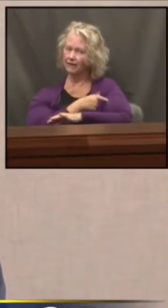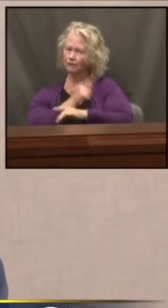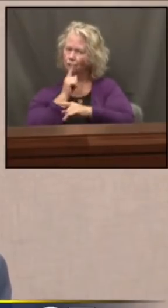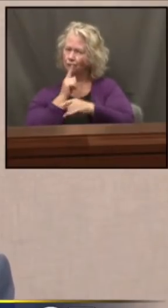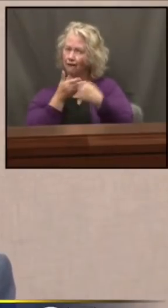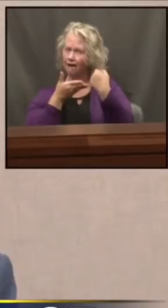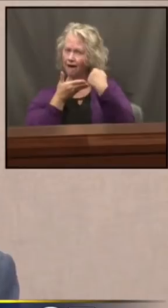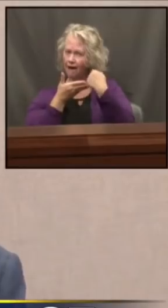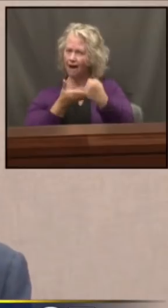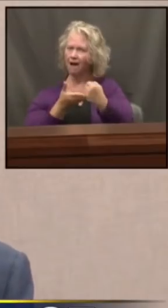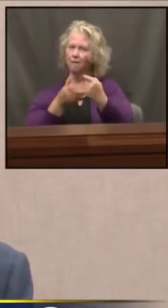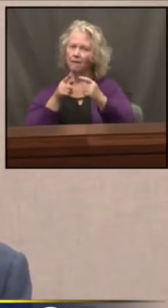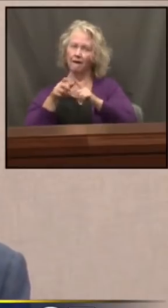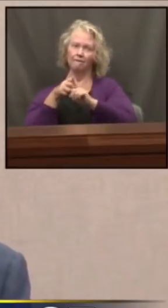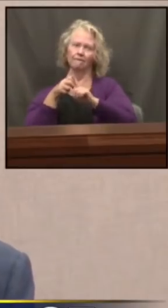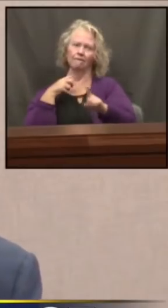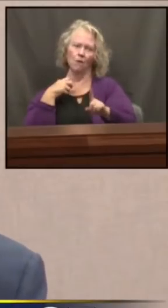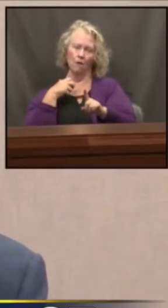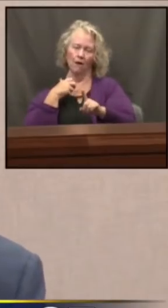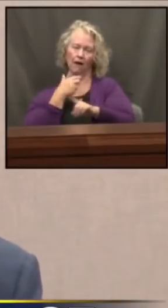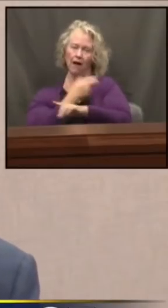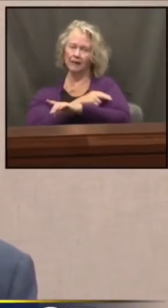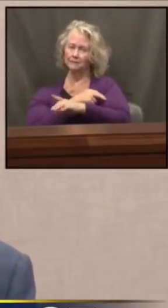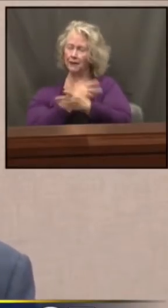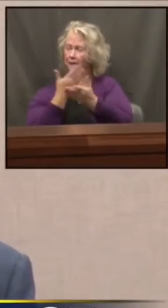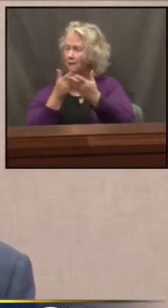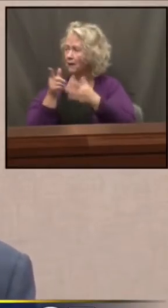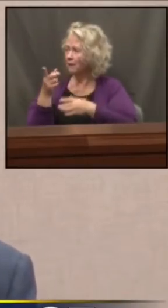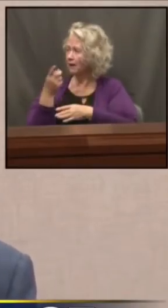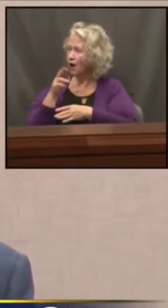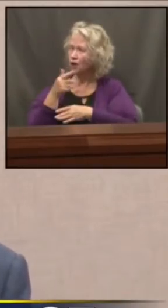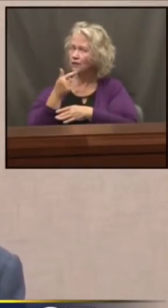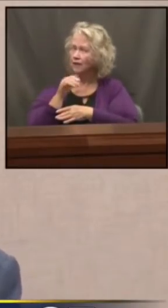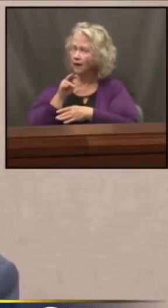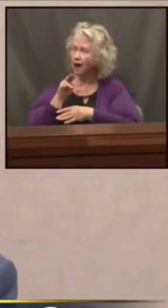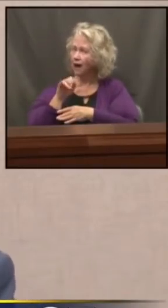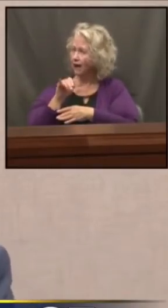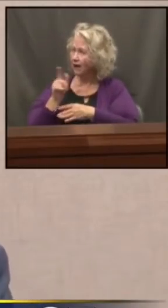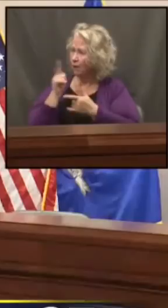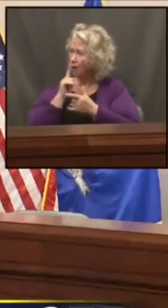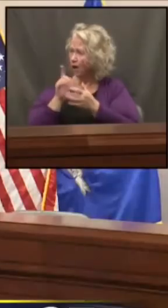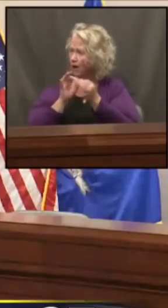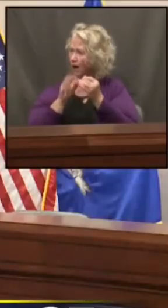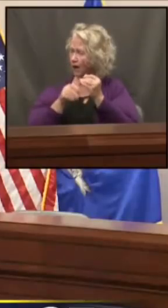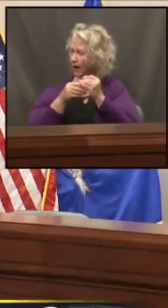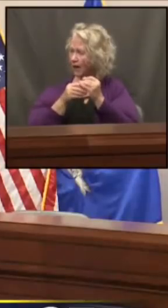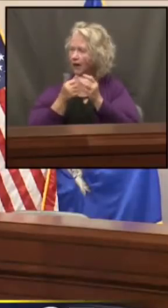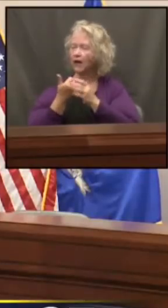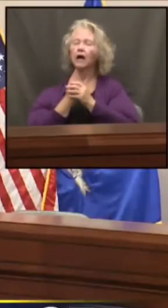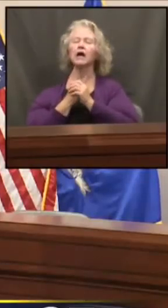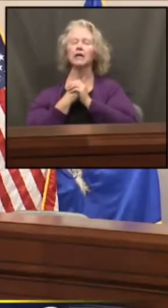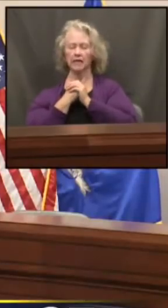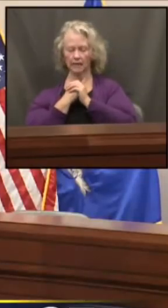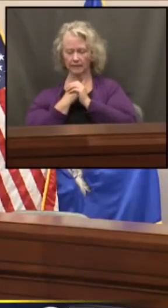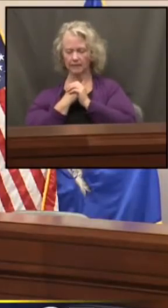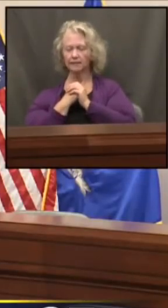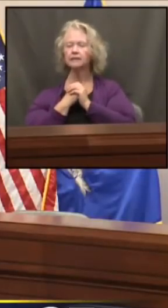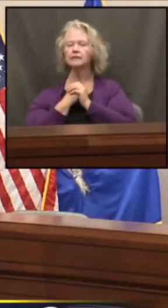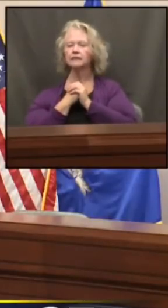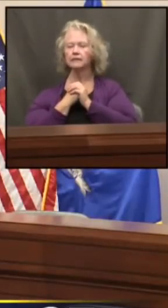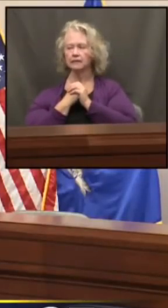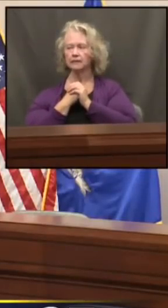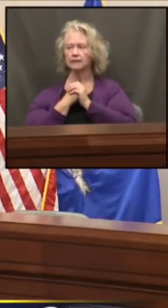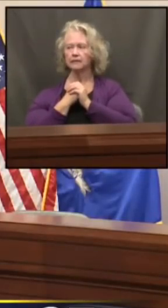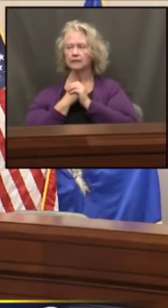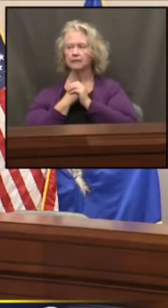hospital. And Dr. Jethani, you may have some firsthand experience from Yale in particular. Yes, I can just say that